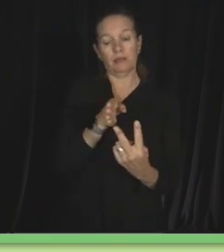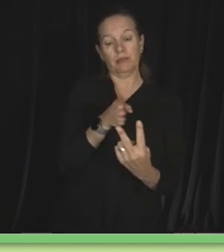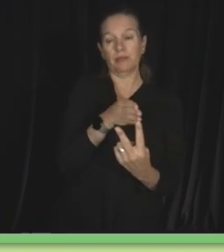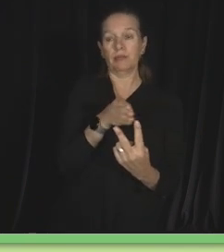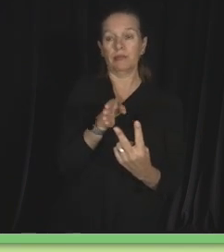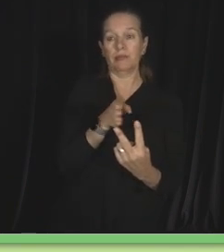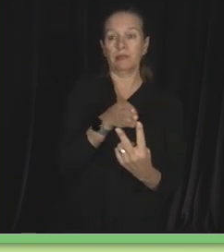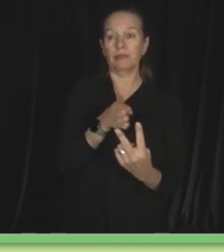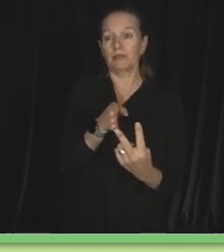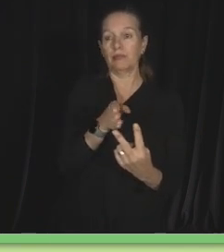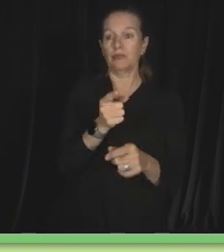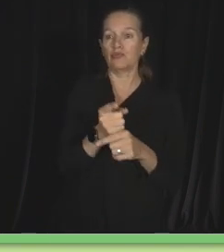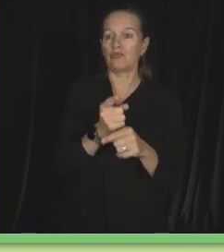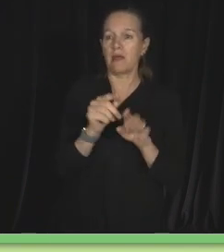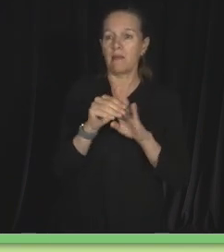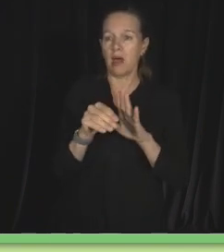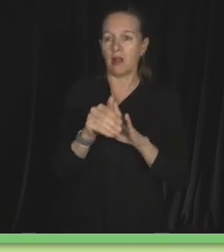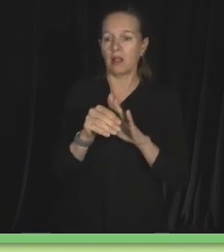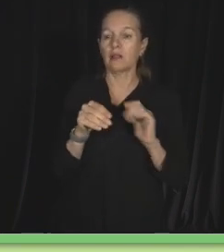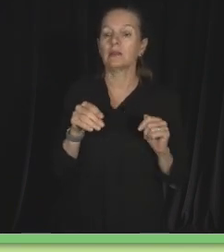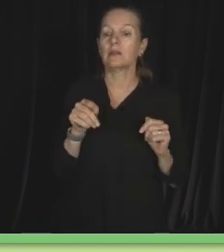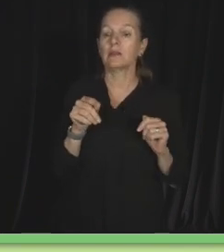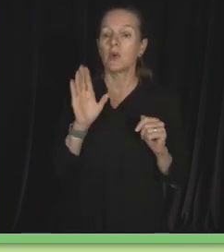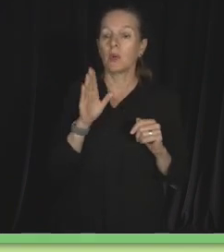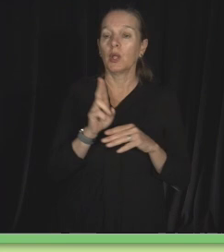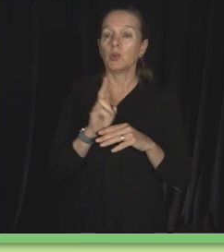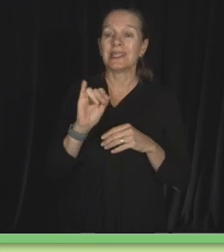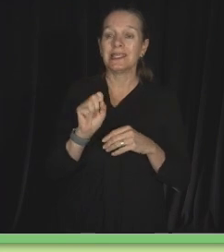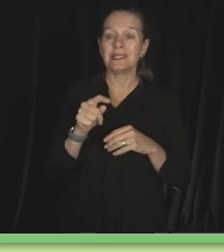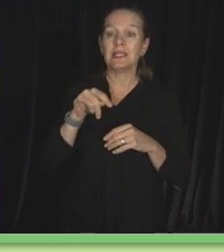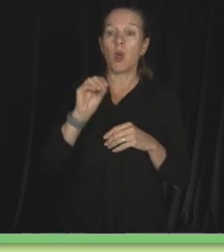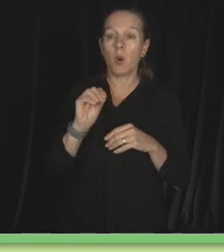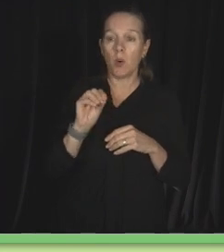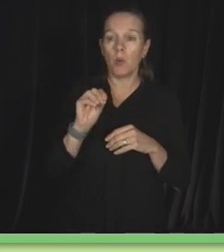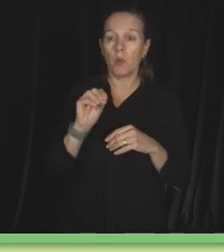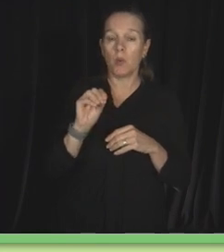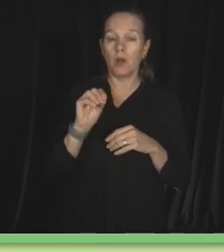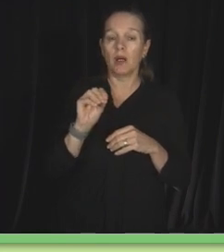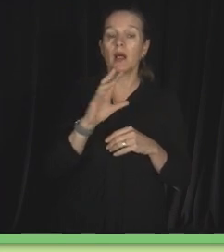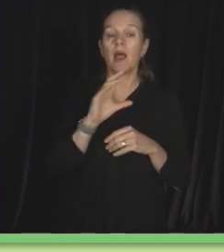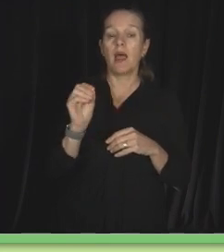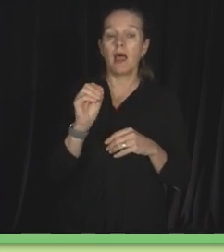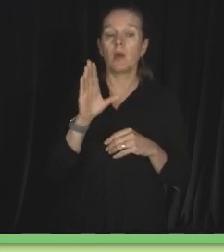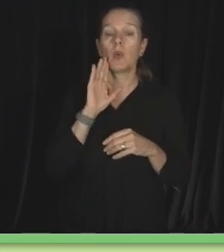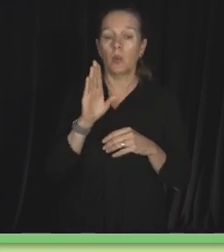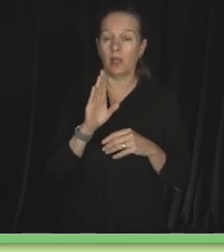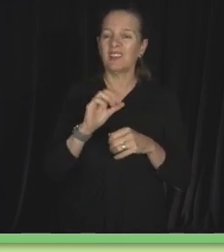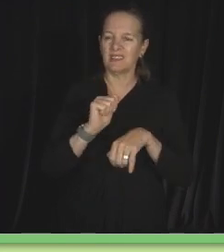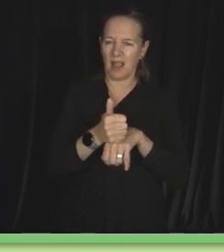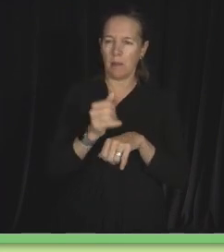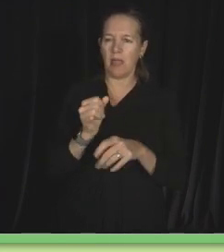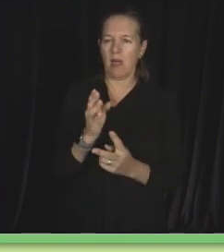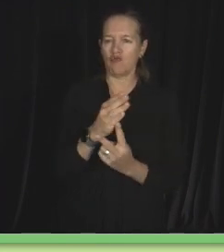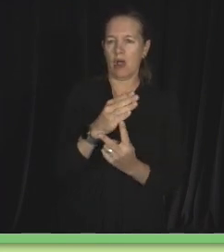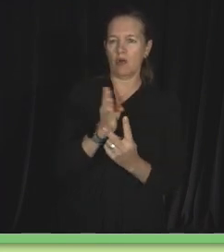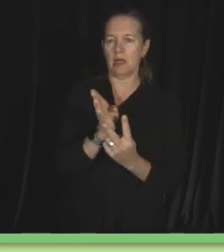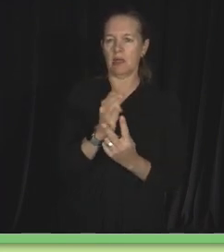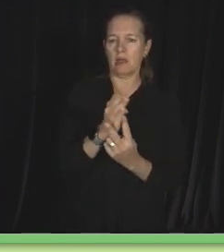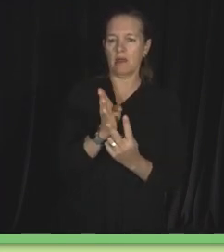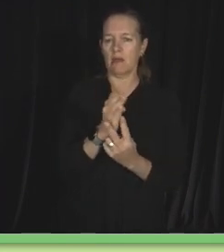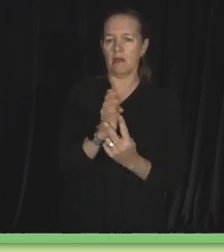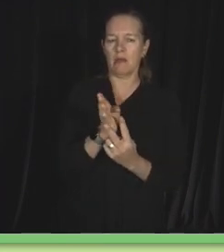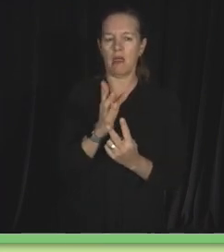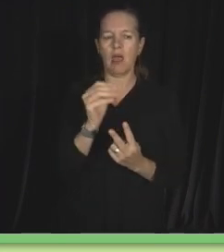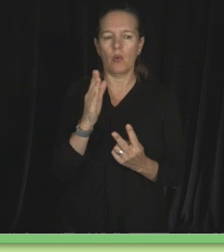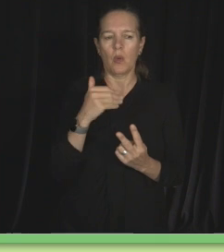deployed in our gateway. We're going to be using Istio, and we're going to create routing that is based on an HTTP header